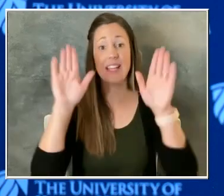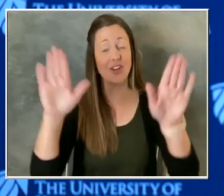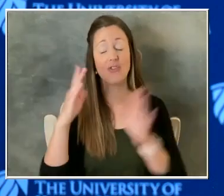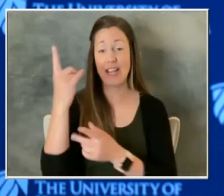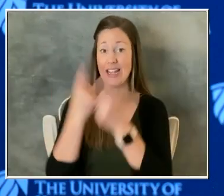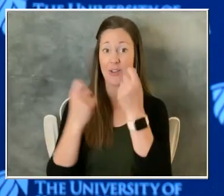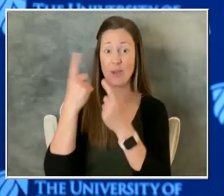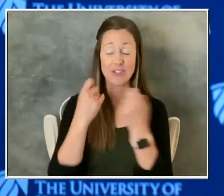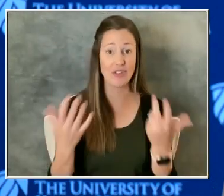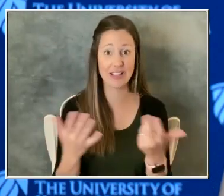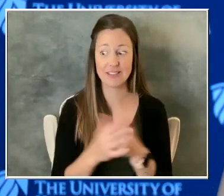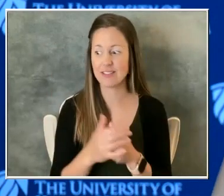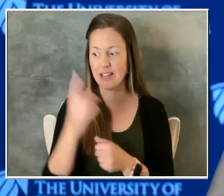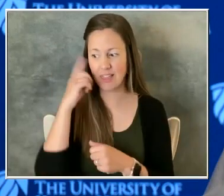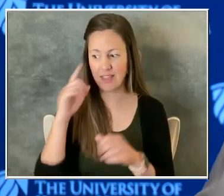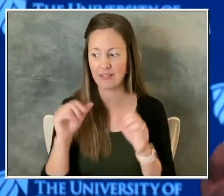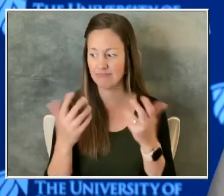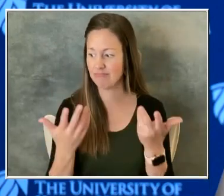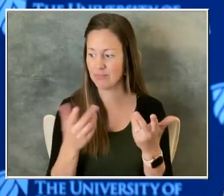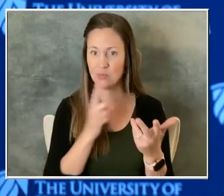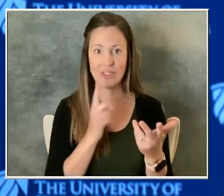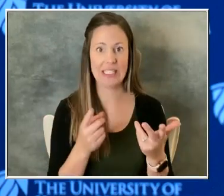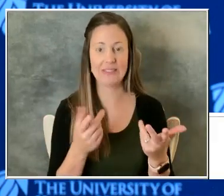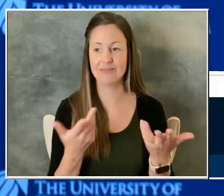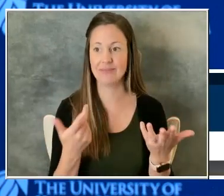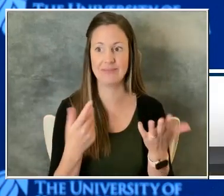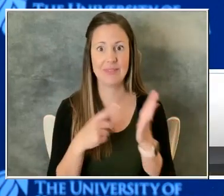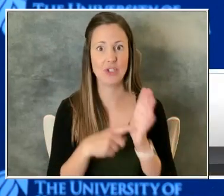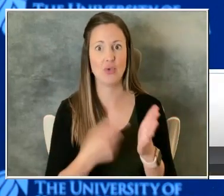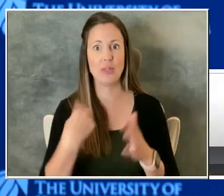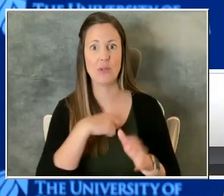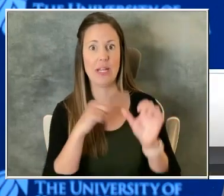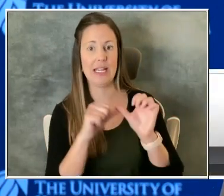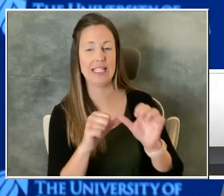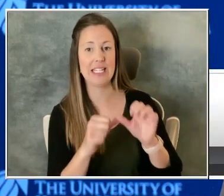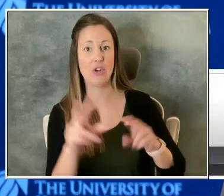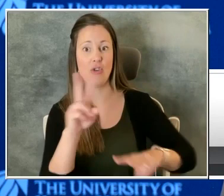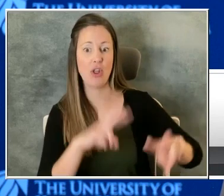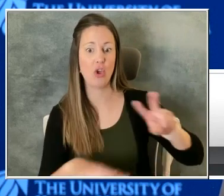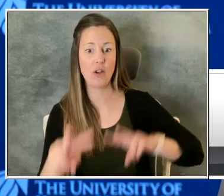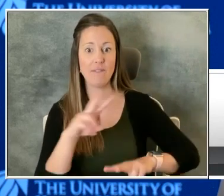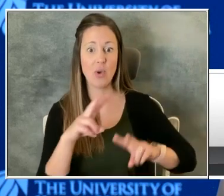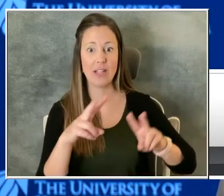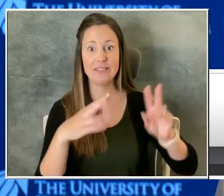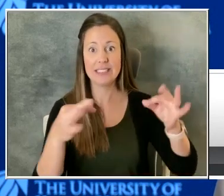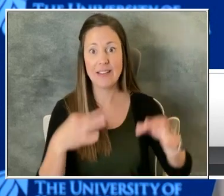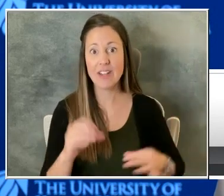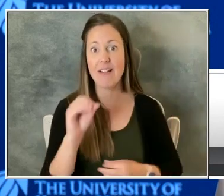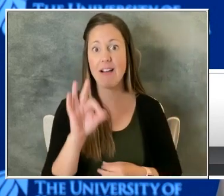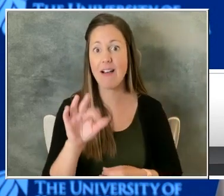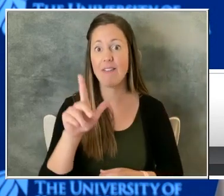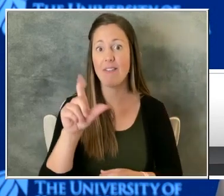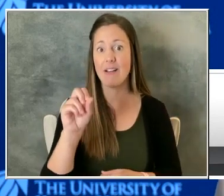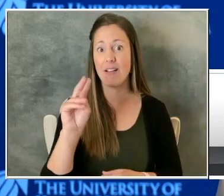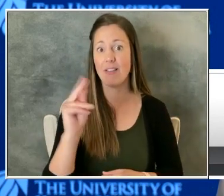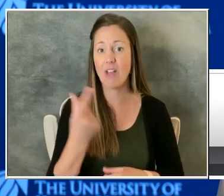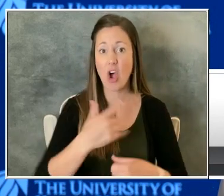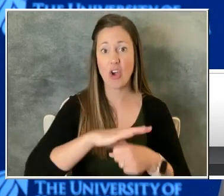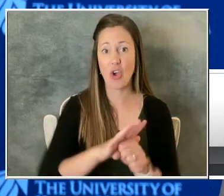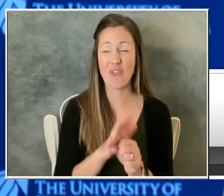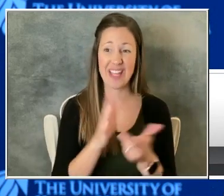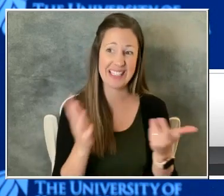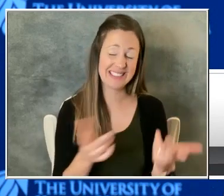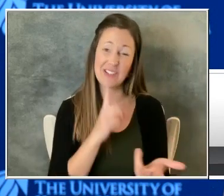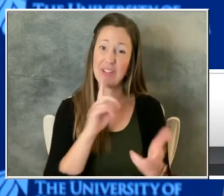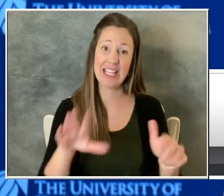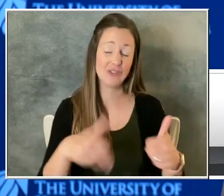think it just continues to say we are continuing to look for definitions, the definition of long COVID. It is difficult. We are making headway based